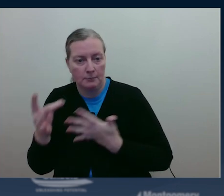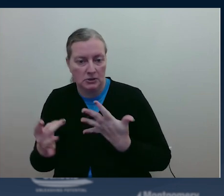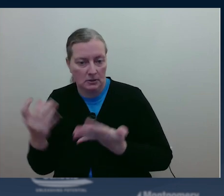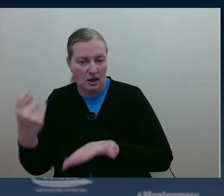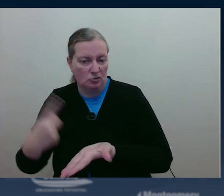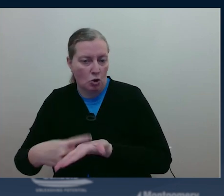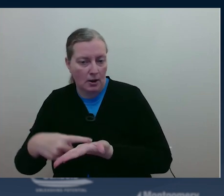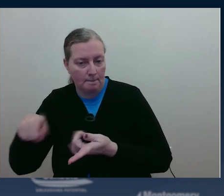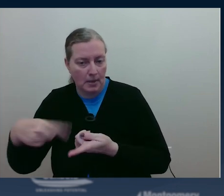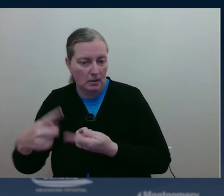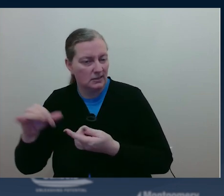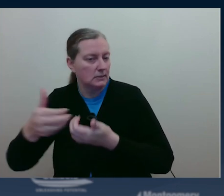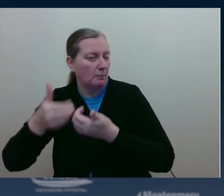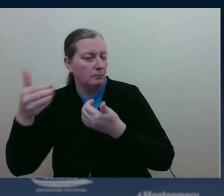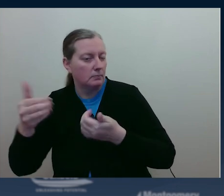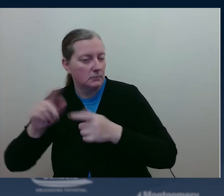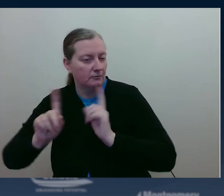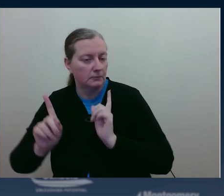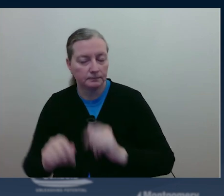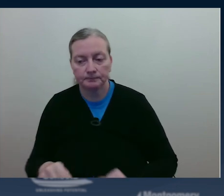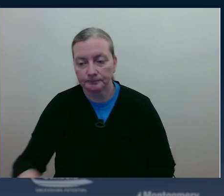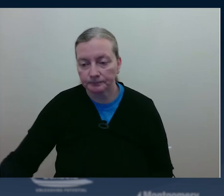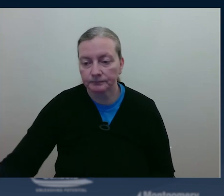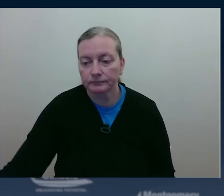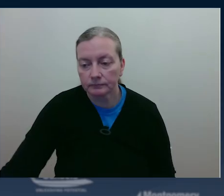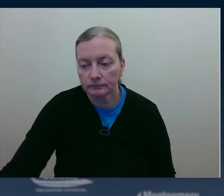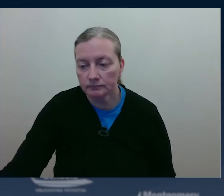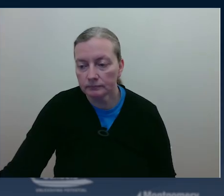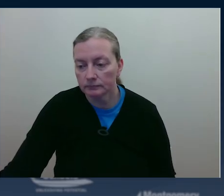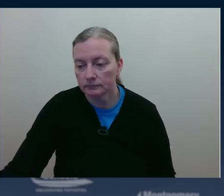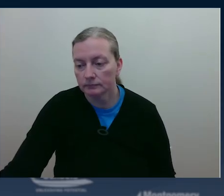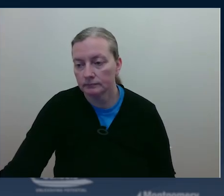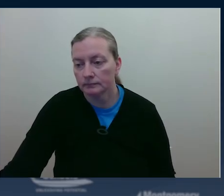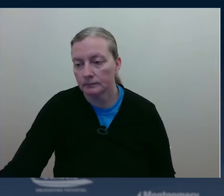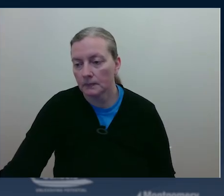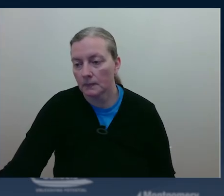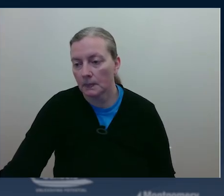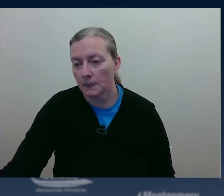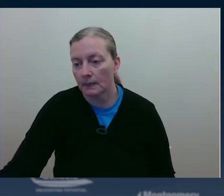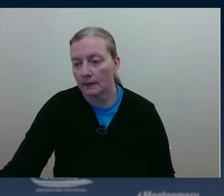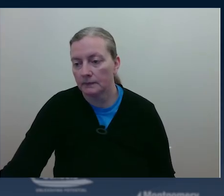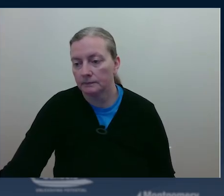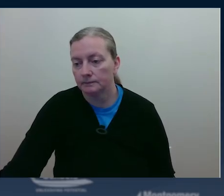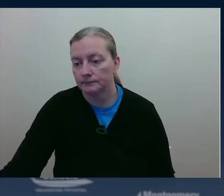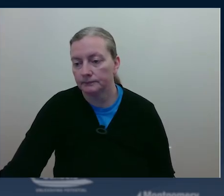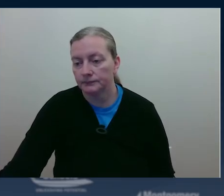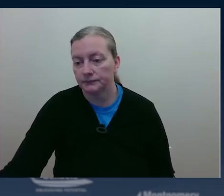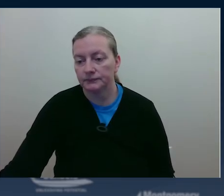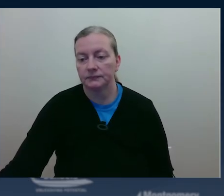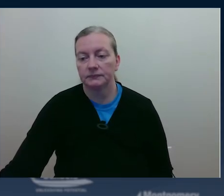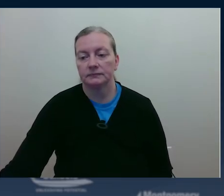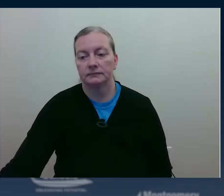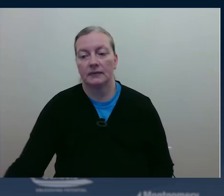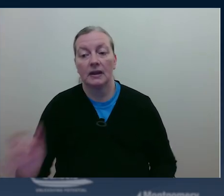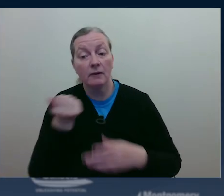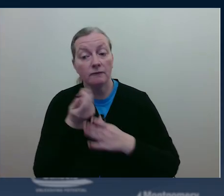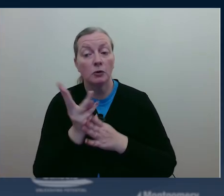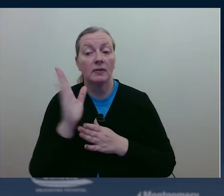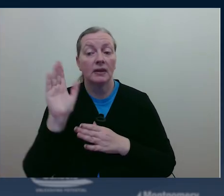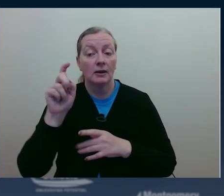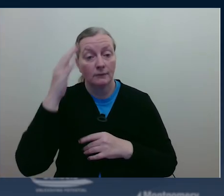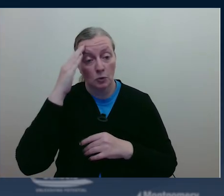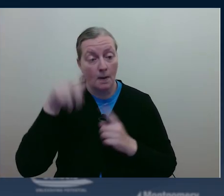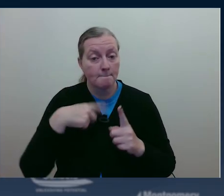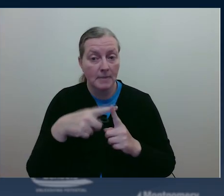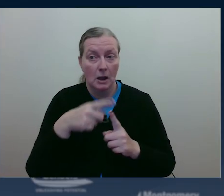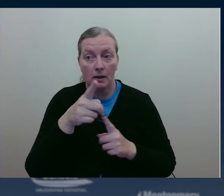Now, how were program themes matched to schools? A few things you need to know before we review the specific